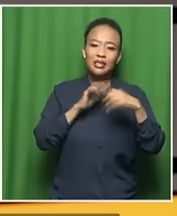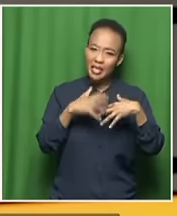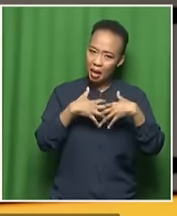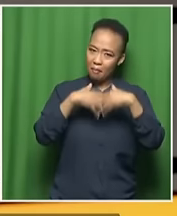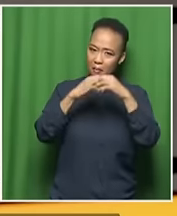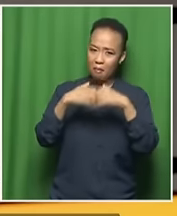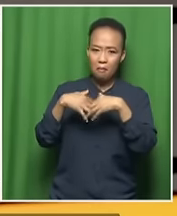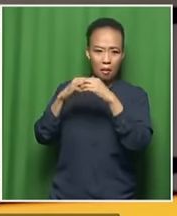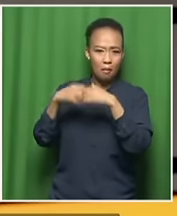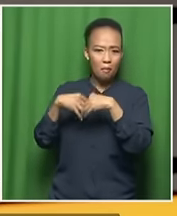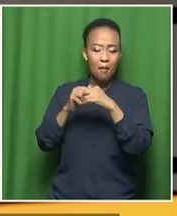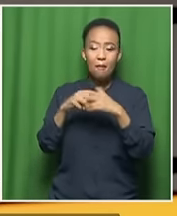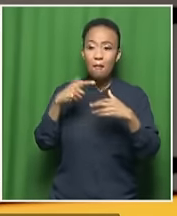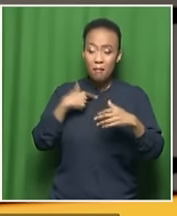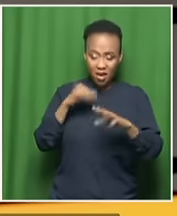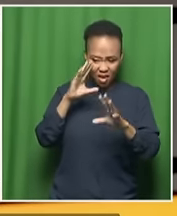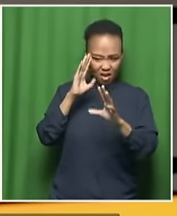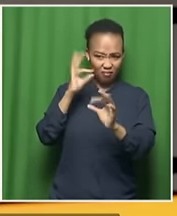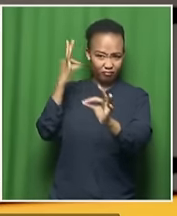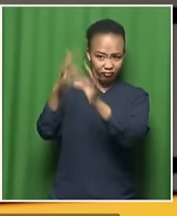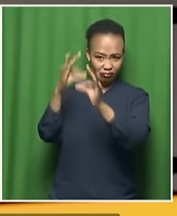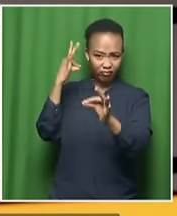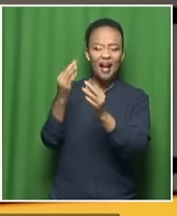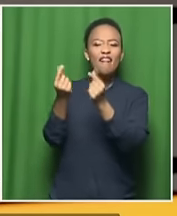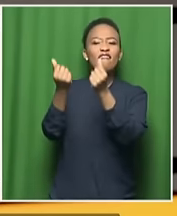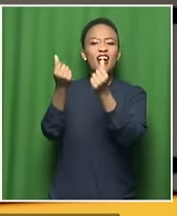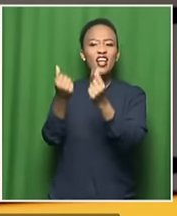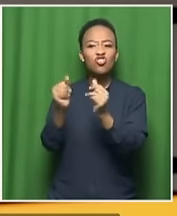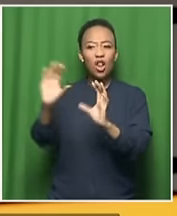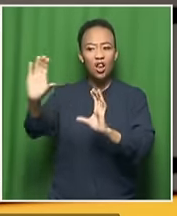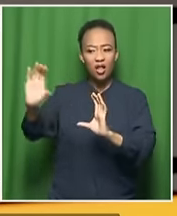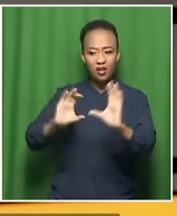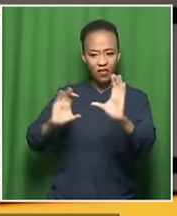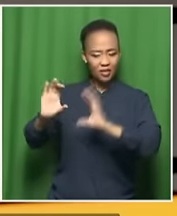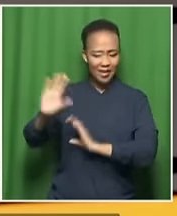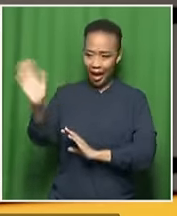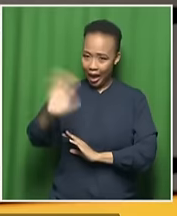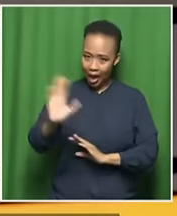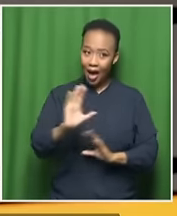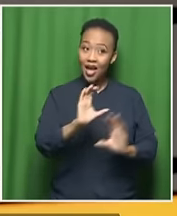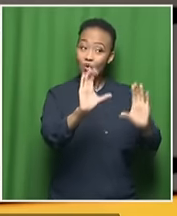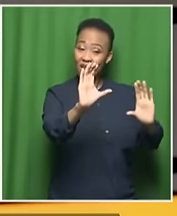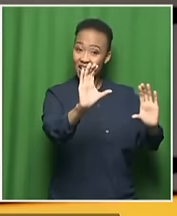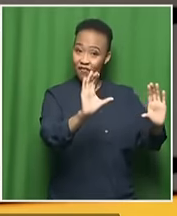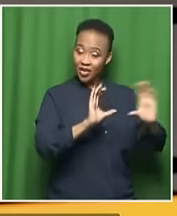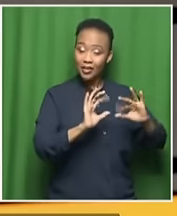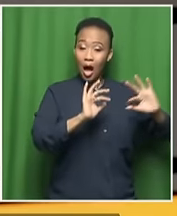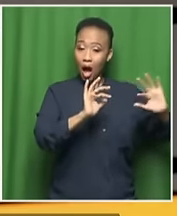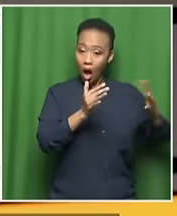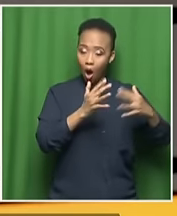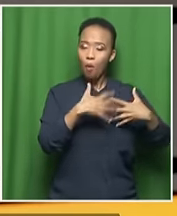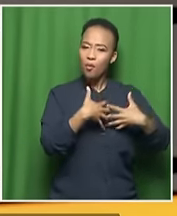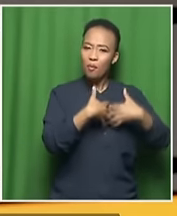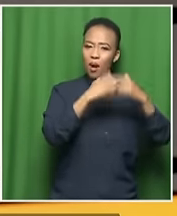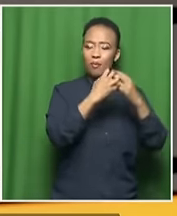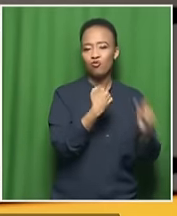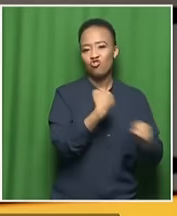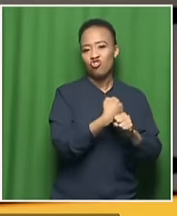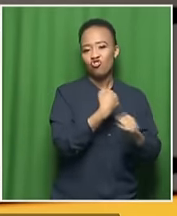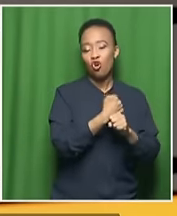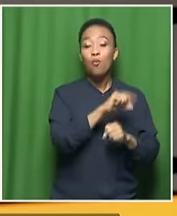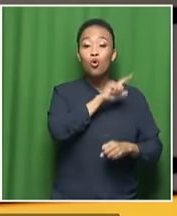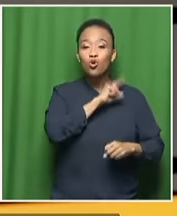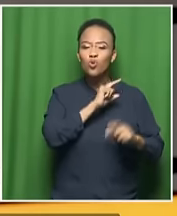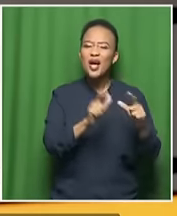I don't talk about financial investments. I'm talking about investments so that we can create jobs. Because the biggest enemy of South